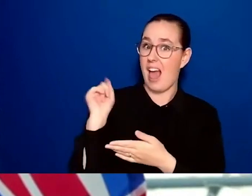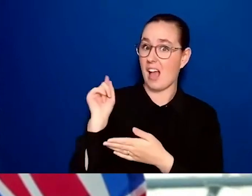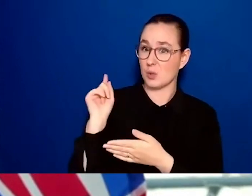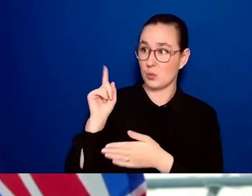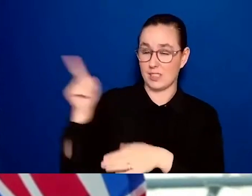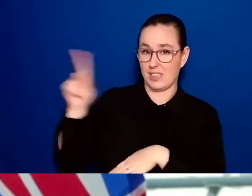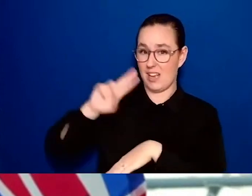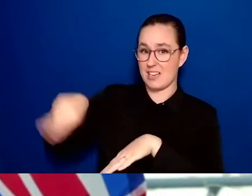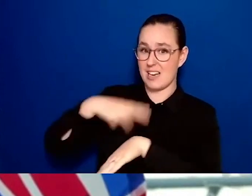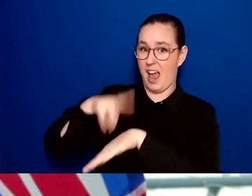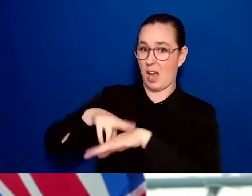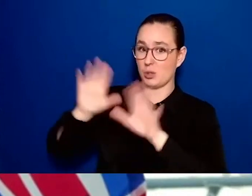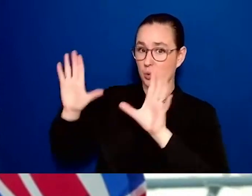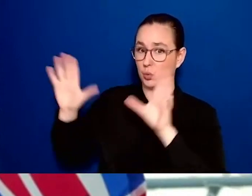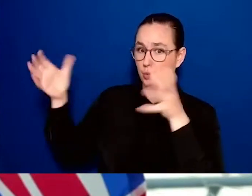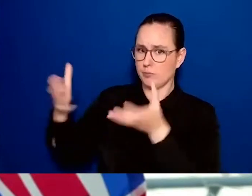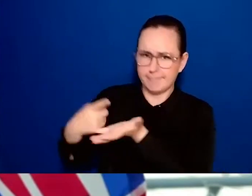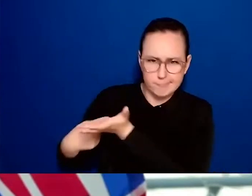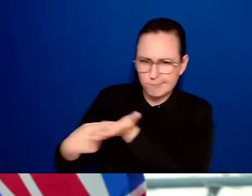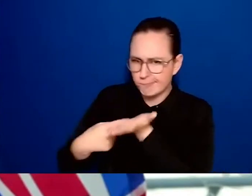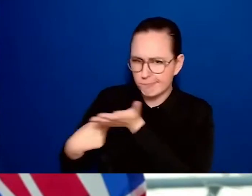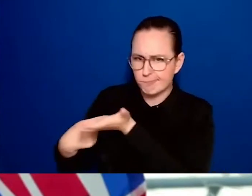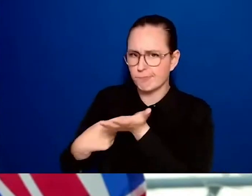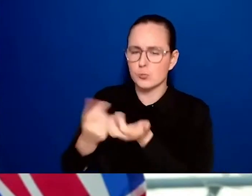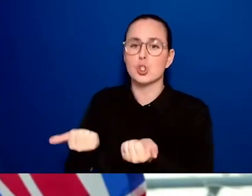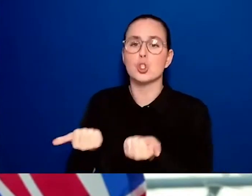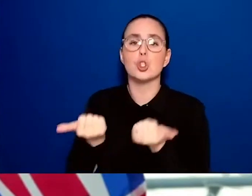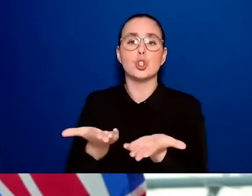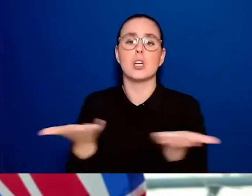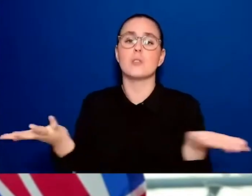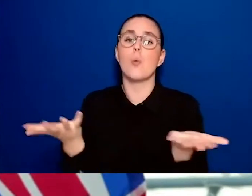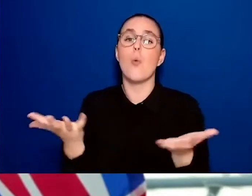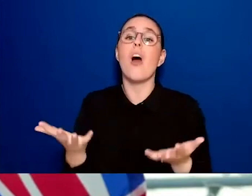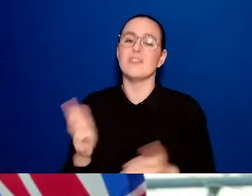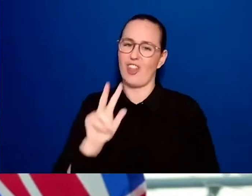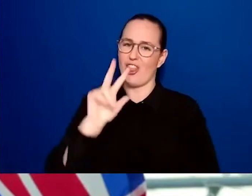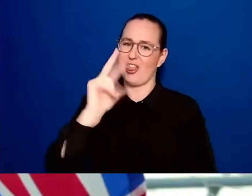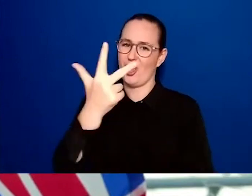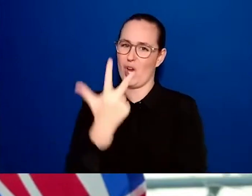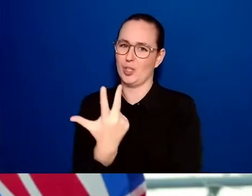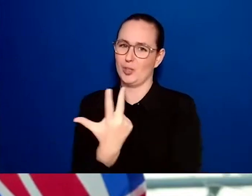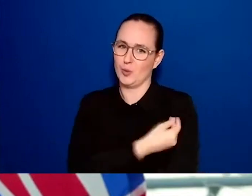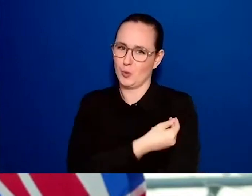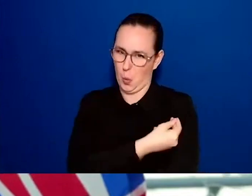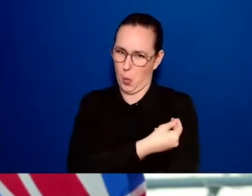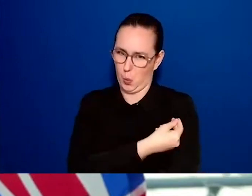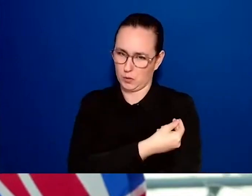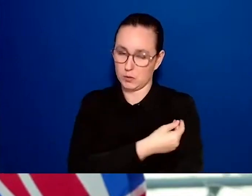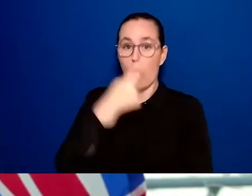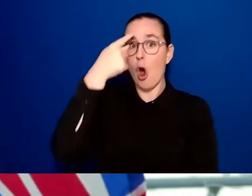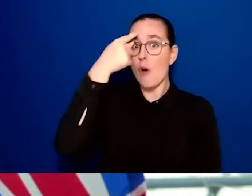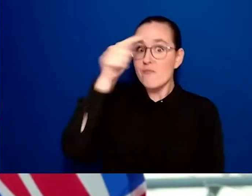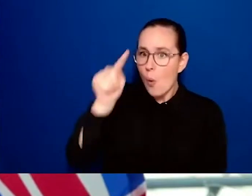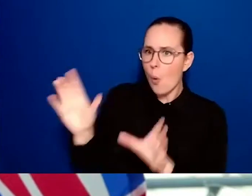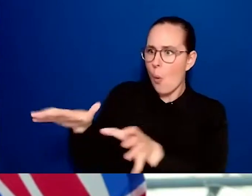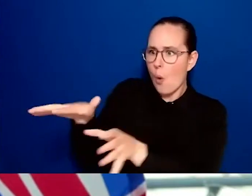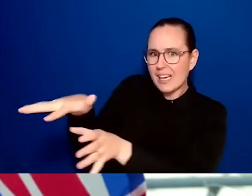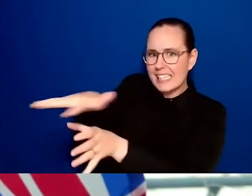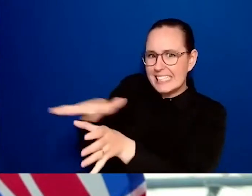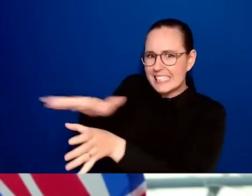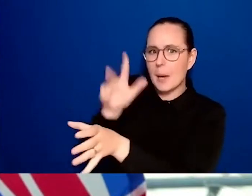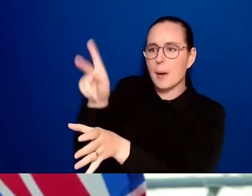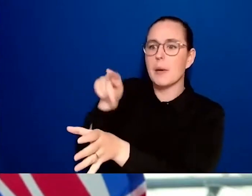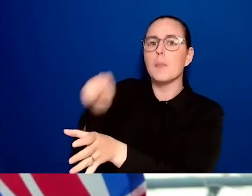3rd dose for a group of people who are severely immune compromised. And in alignment with these recommendations, we will now